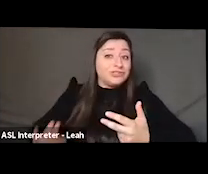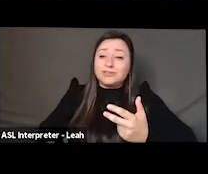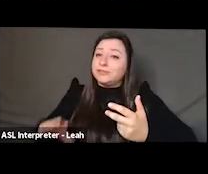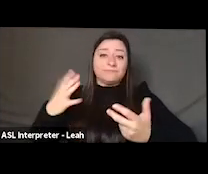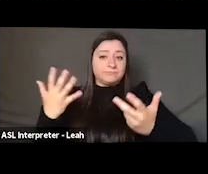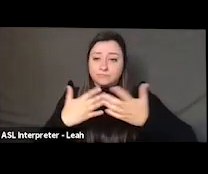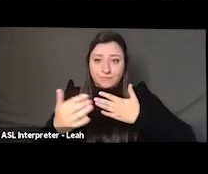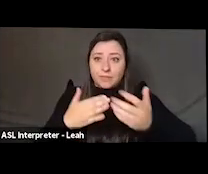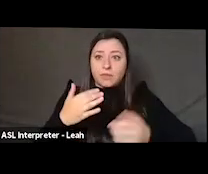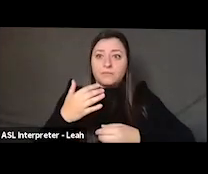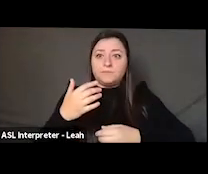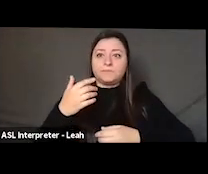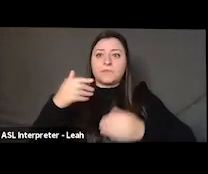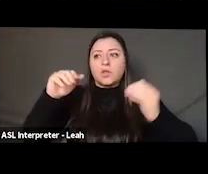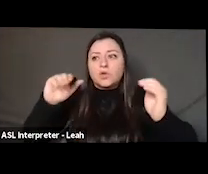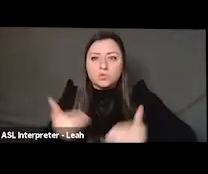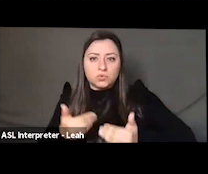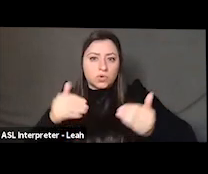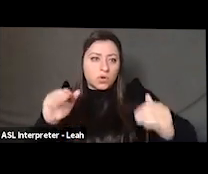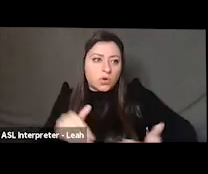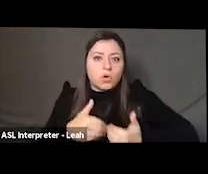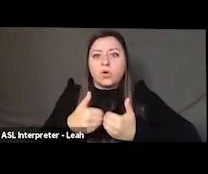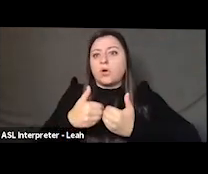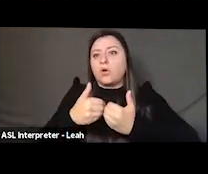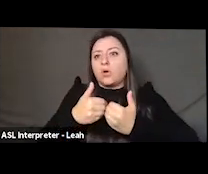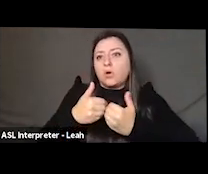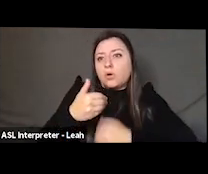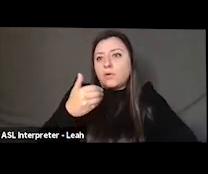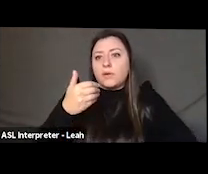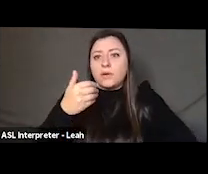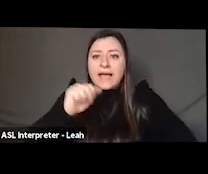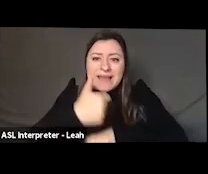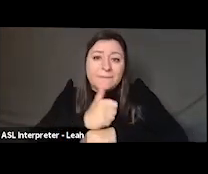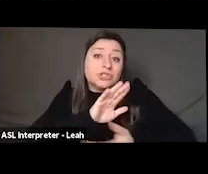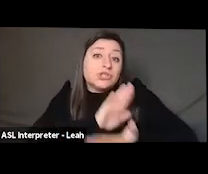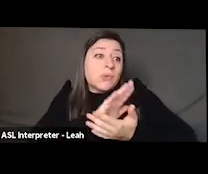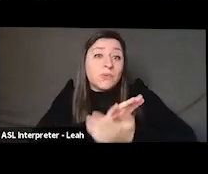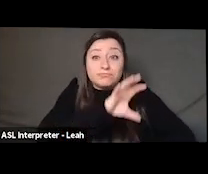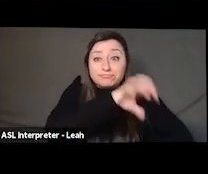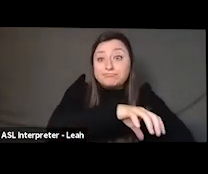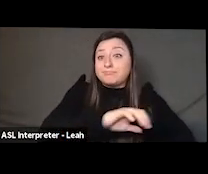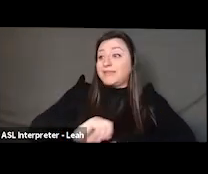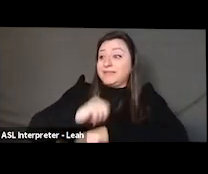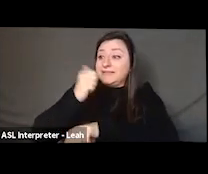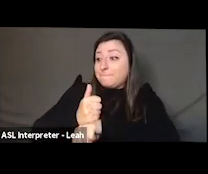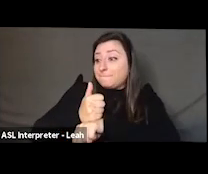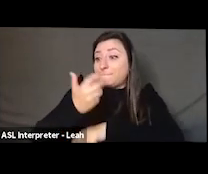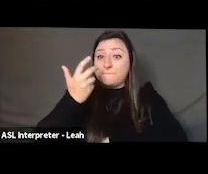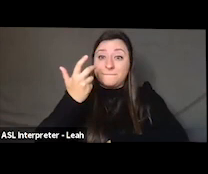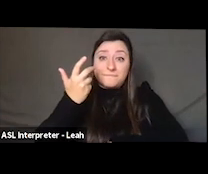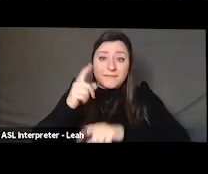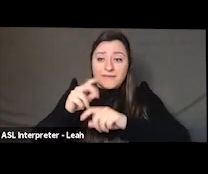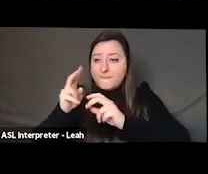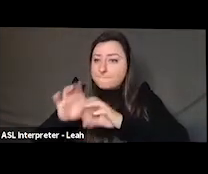on introducing modern education, of course, they established schools, of course, they established very